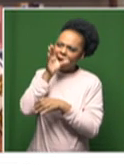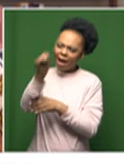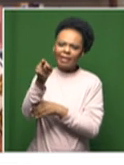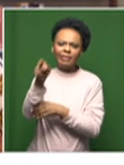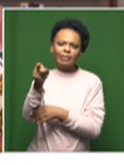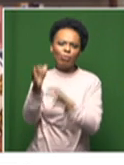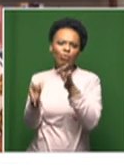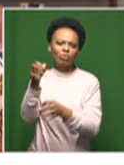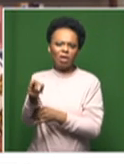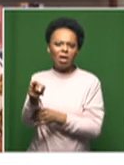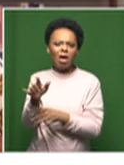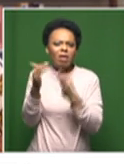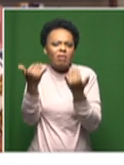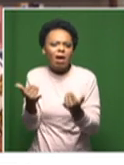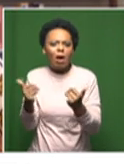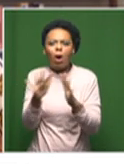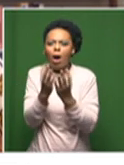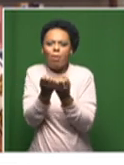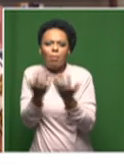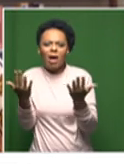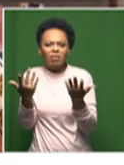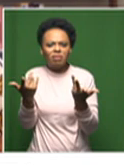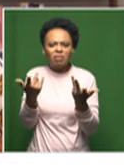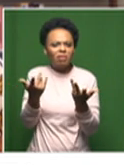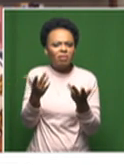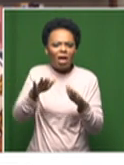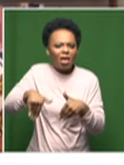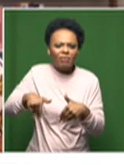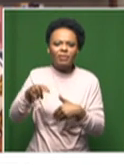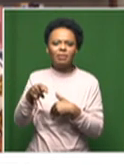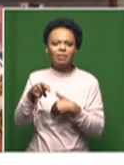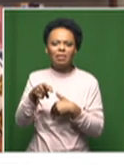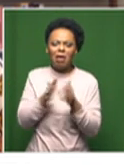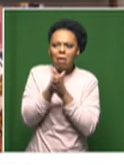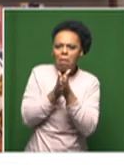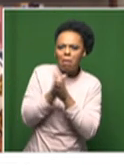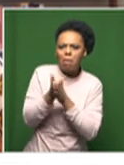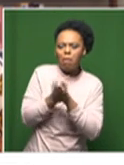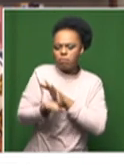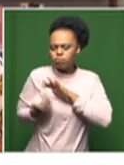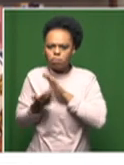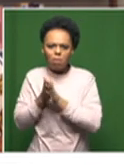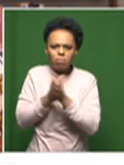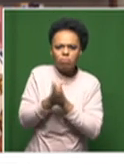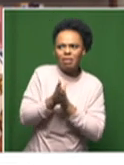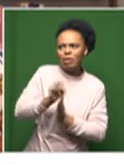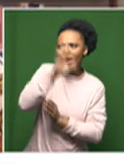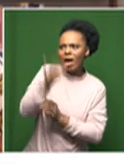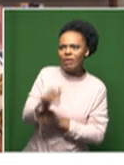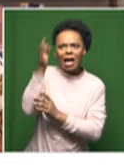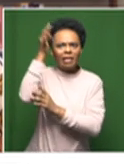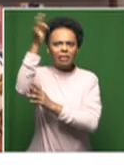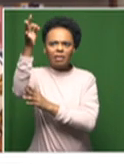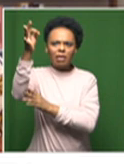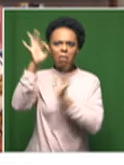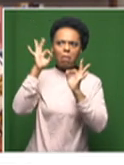much is left of all of that enthusiasm that evidently South Africans were dreaming about? The